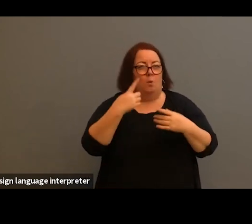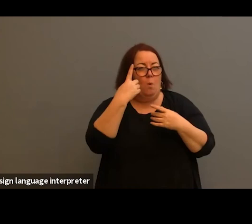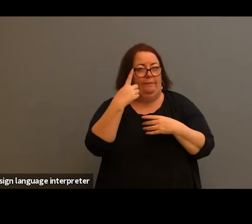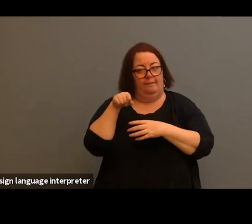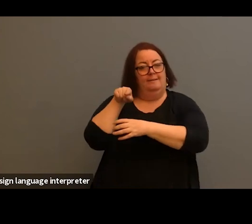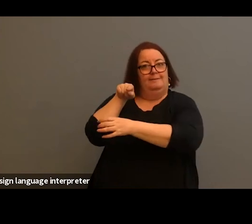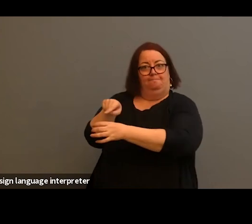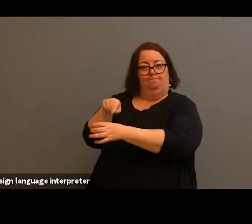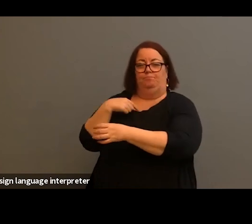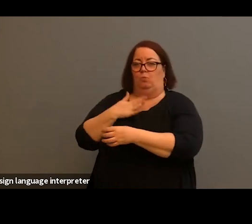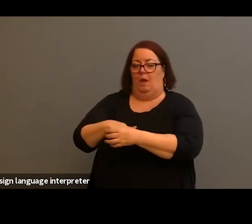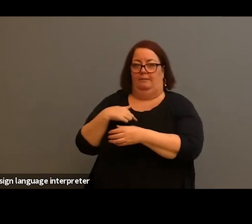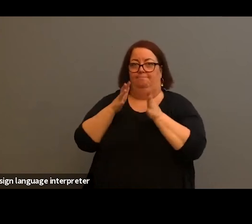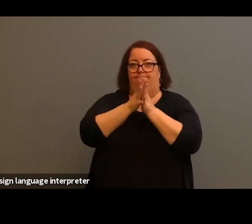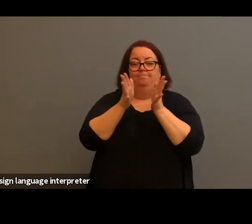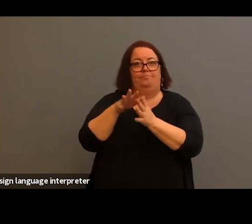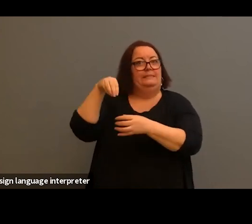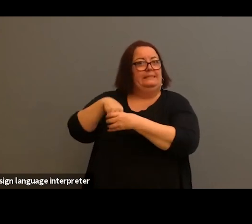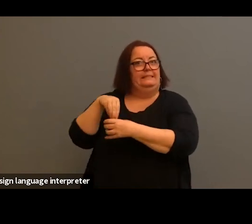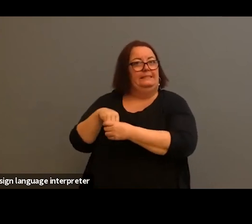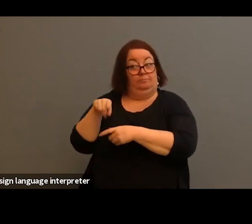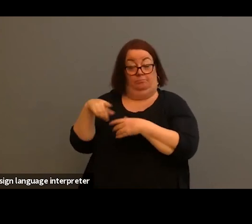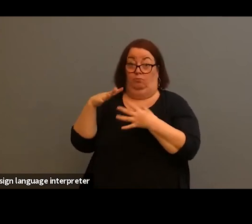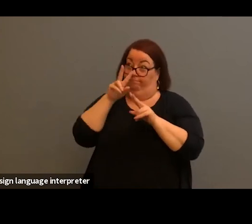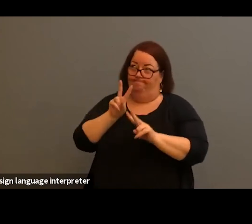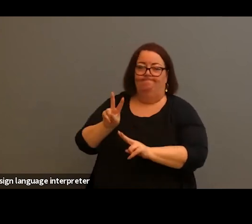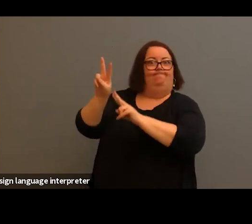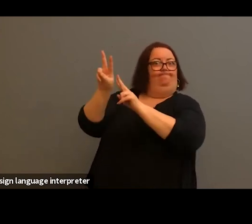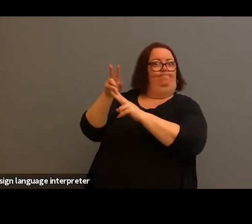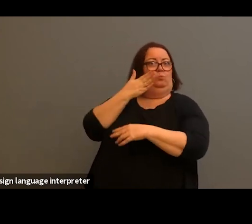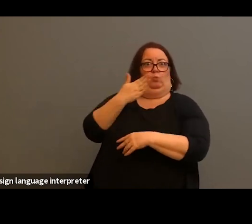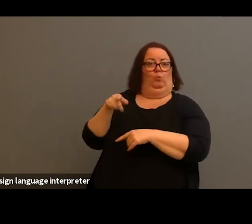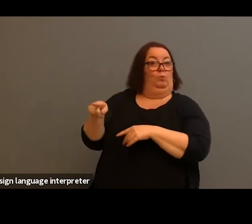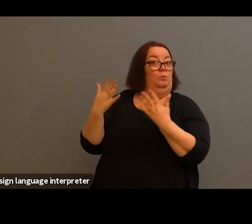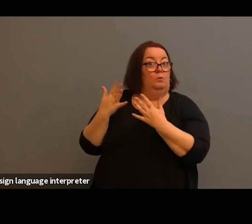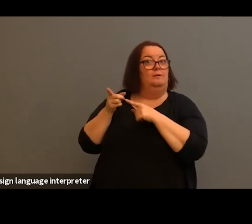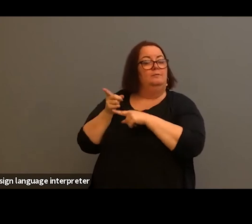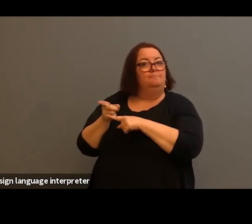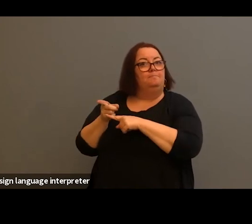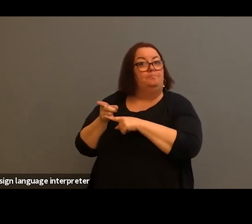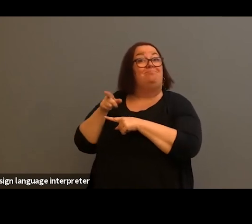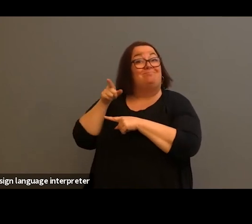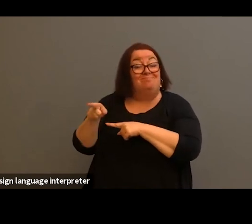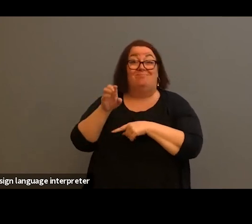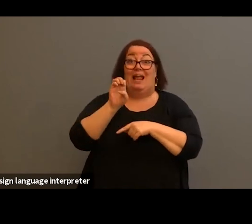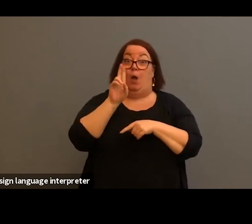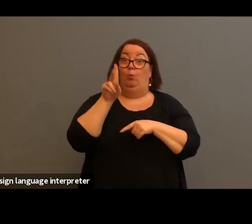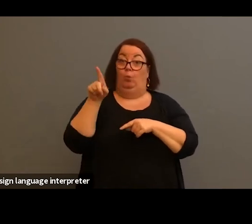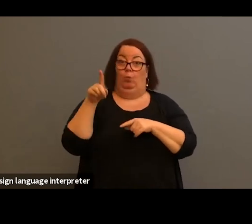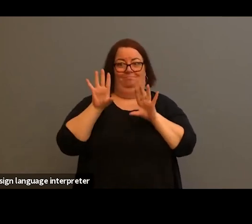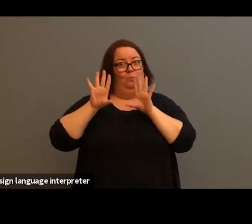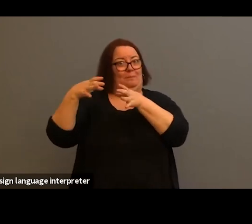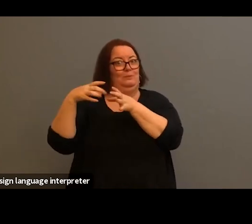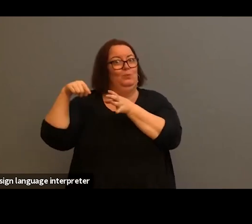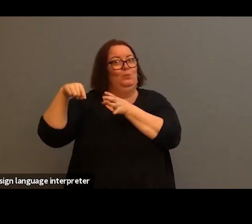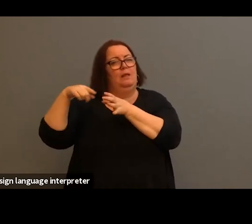this mainly focuses about on the EU institutions, on the Commission as a public administration, and we're